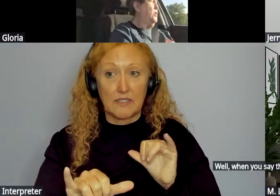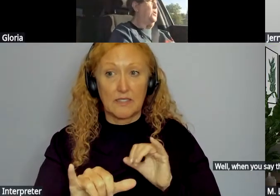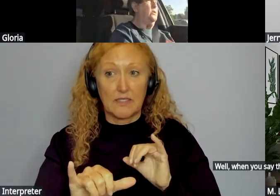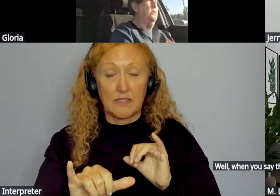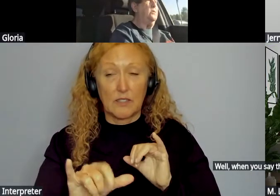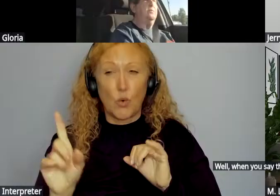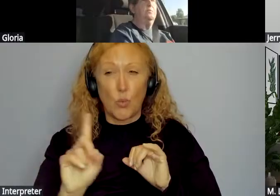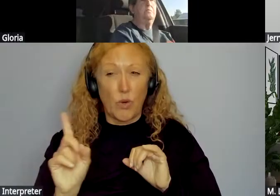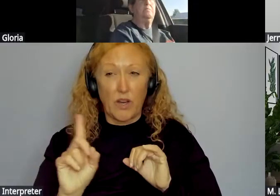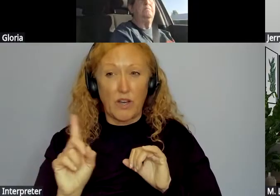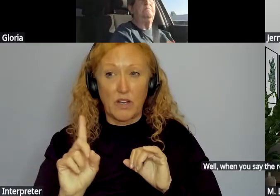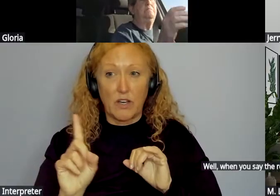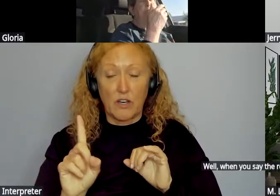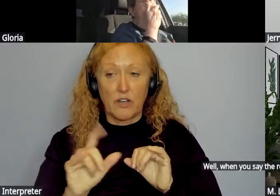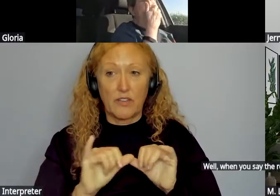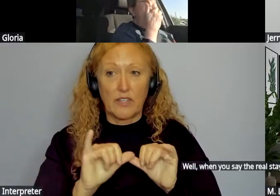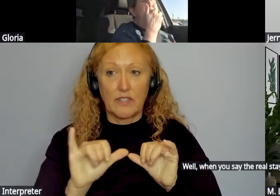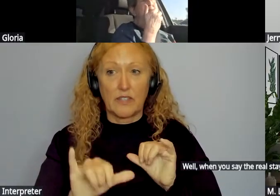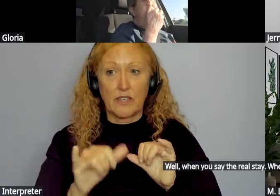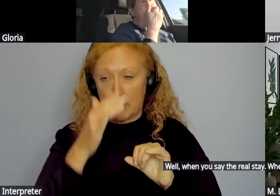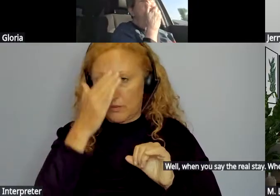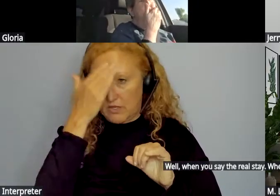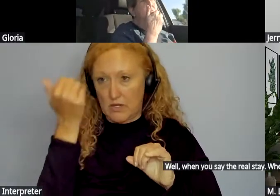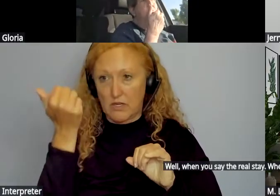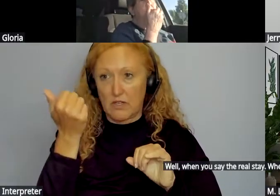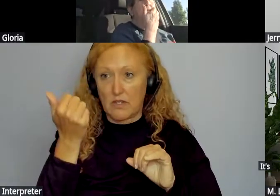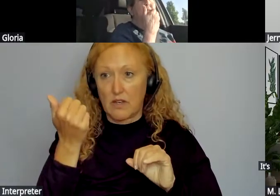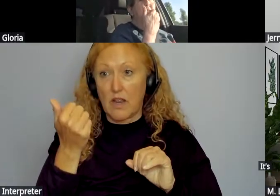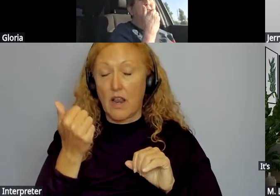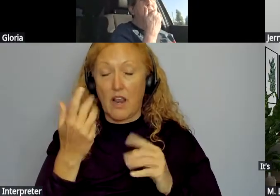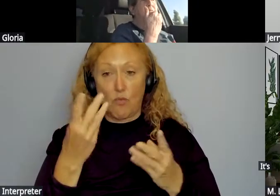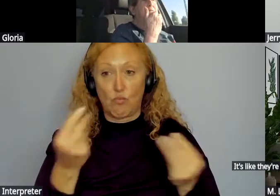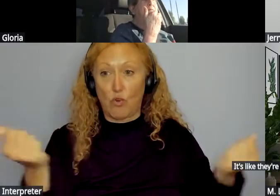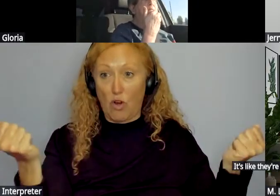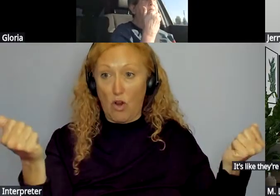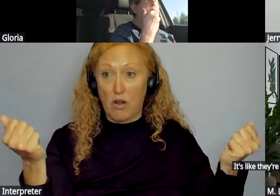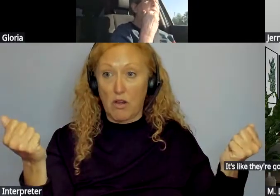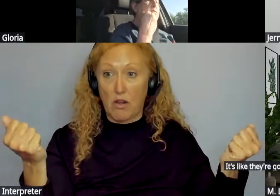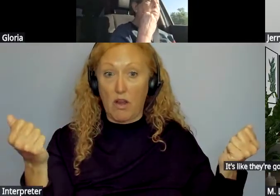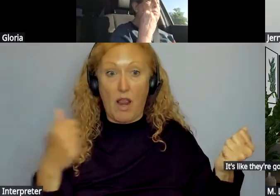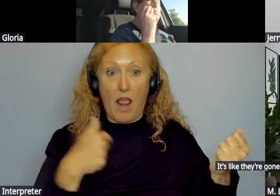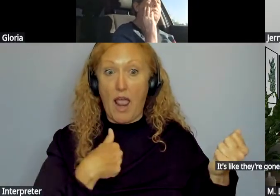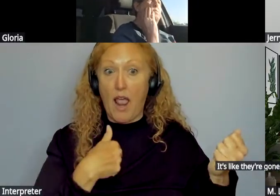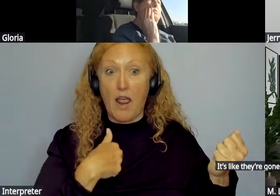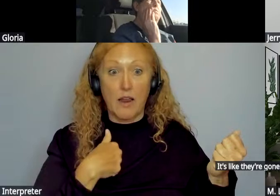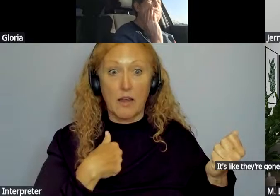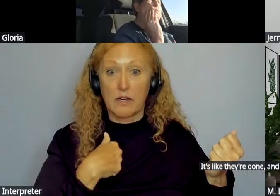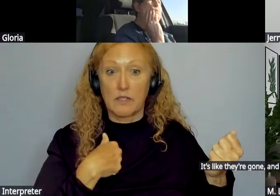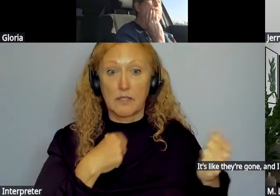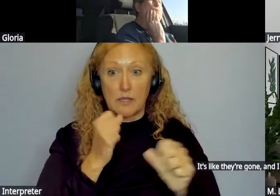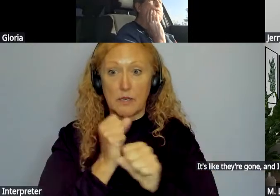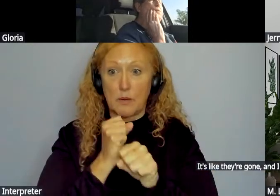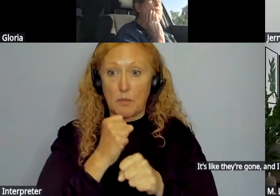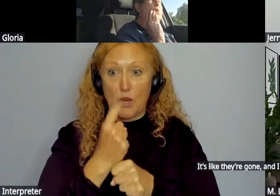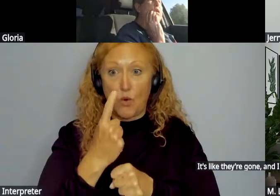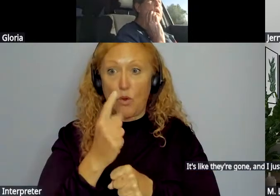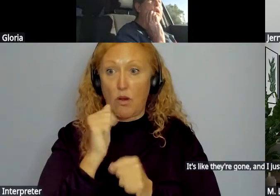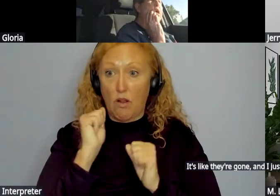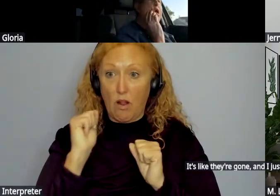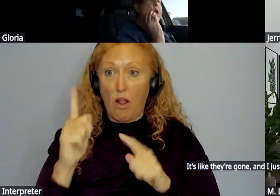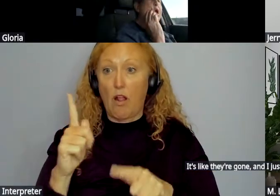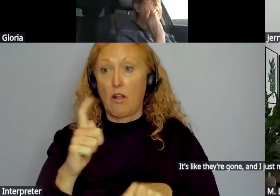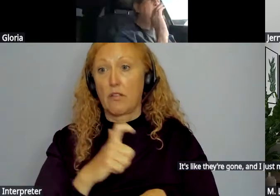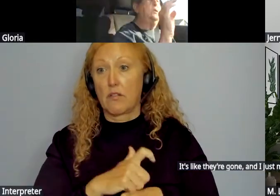where do they stay? Because it's like they're gone, and I just make one all the